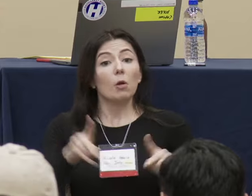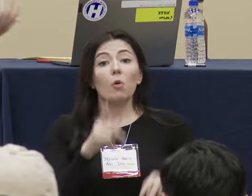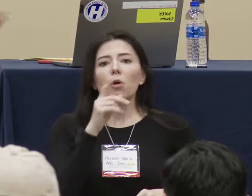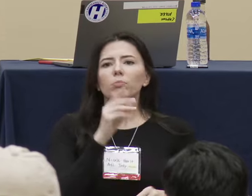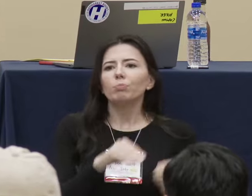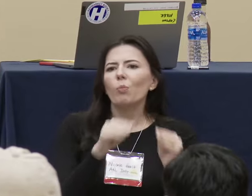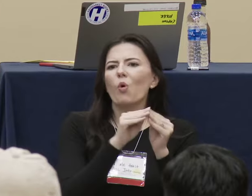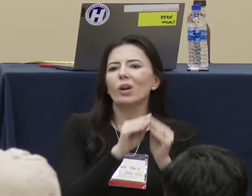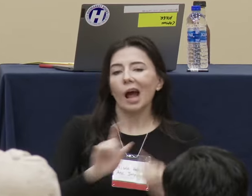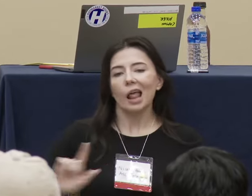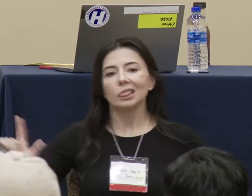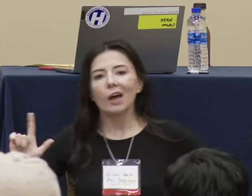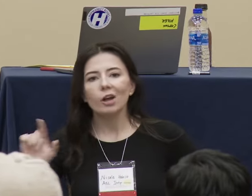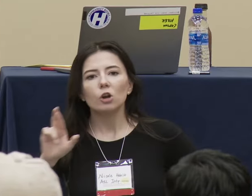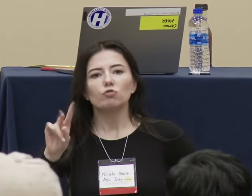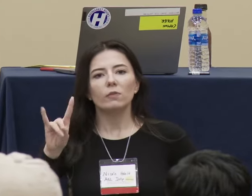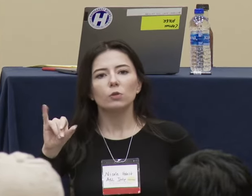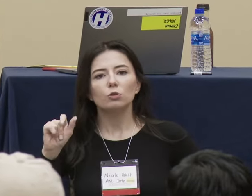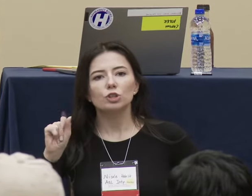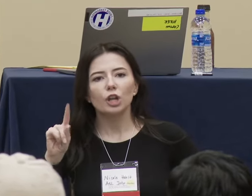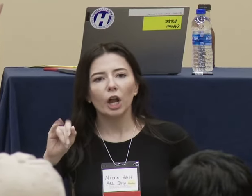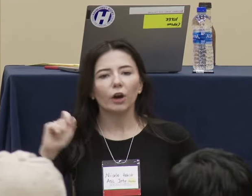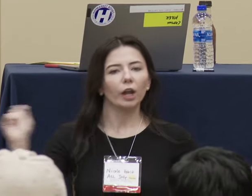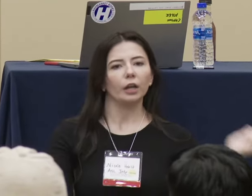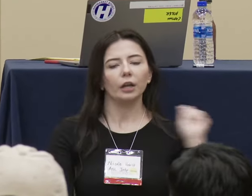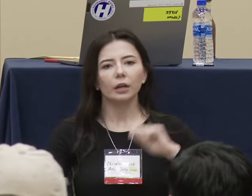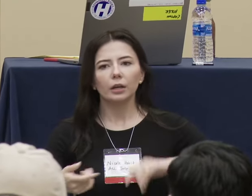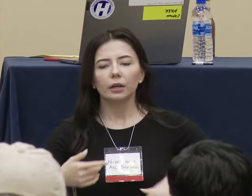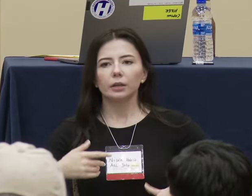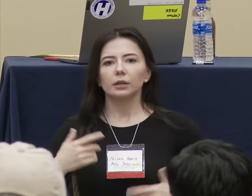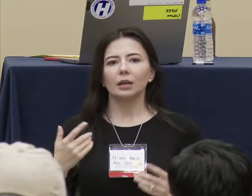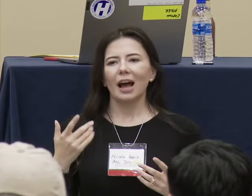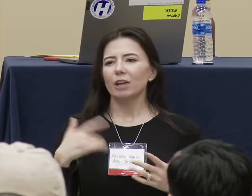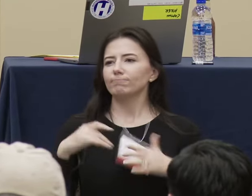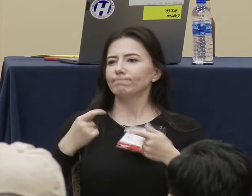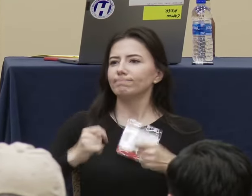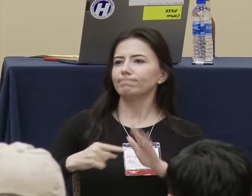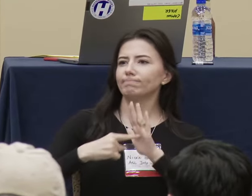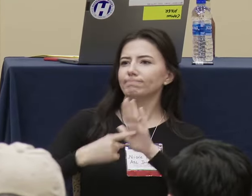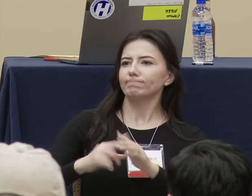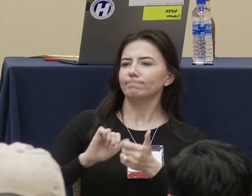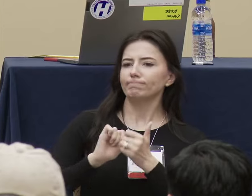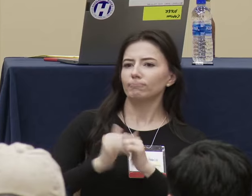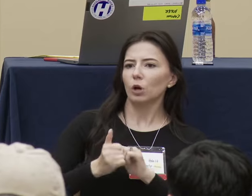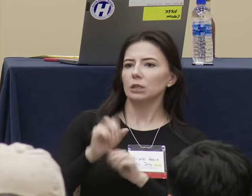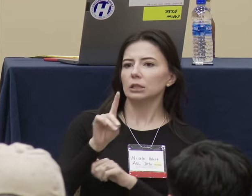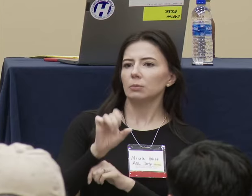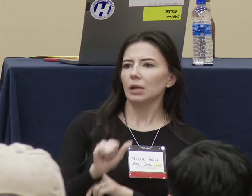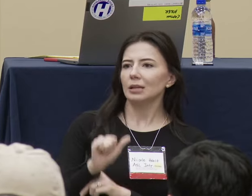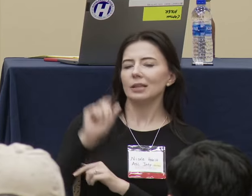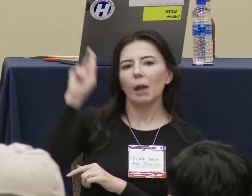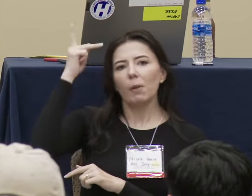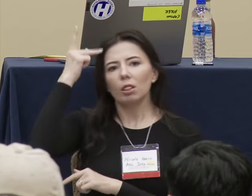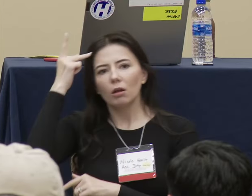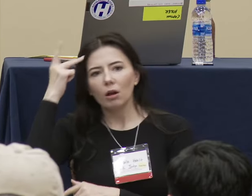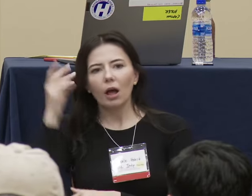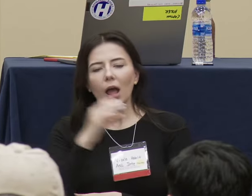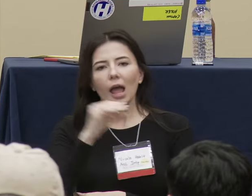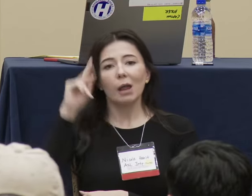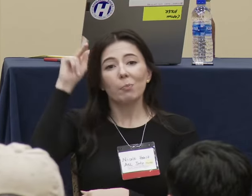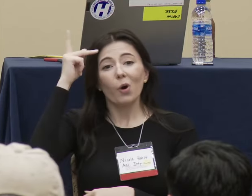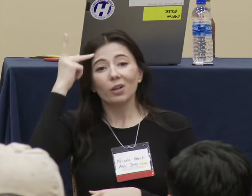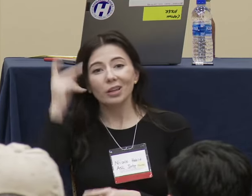or leftist or revolutionaries, I try to show how disability is a political and potentially